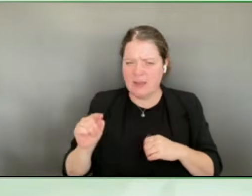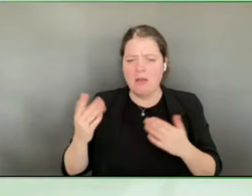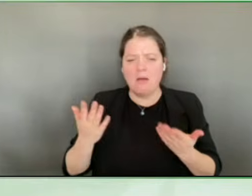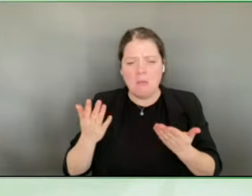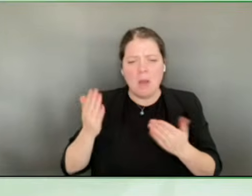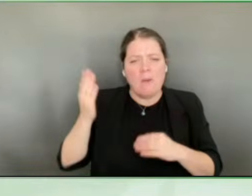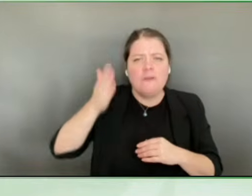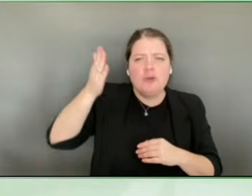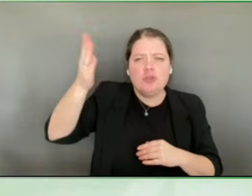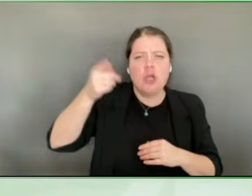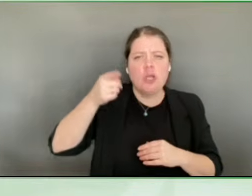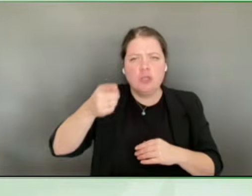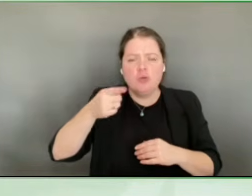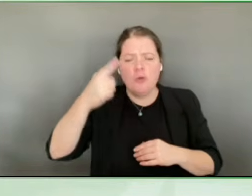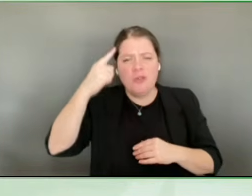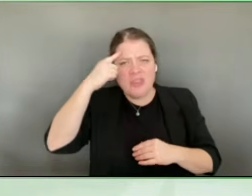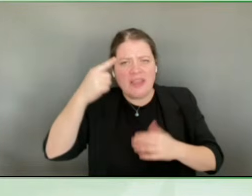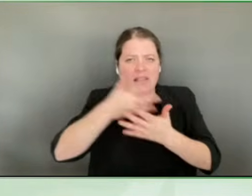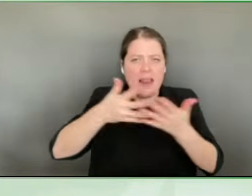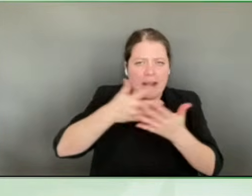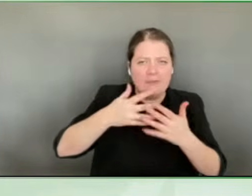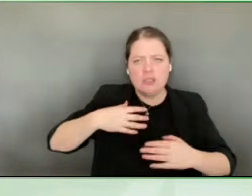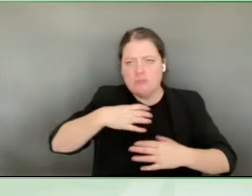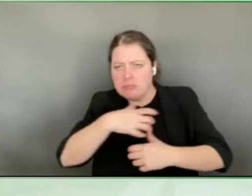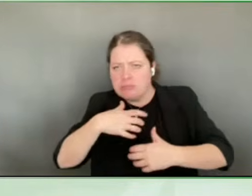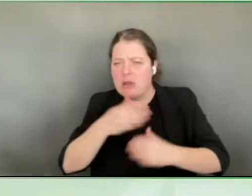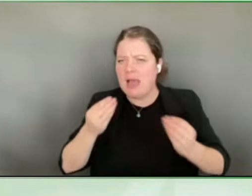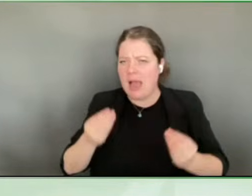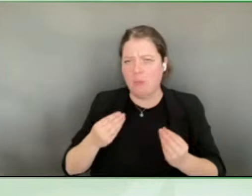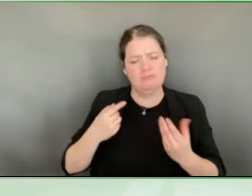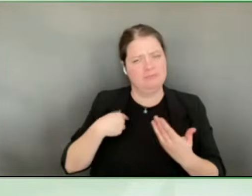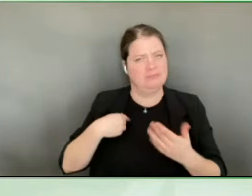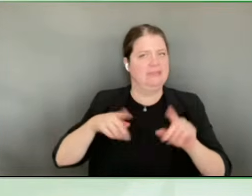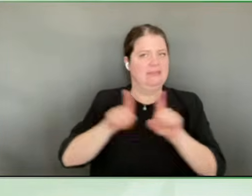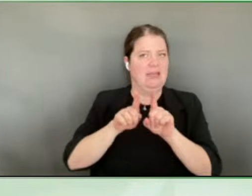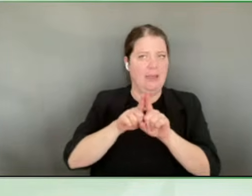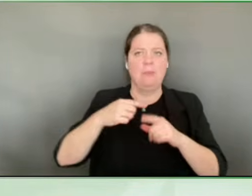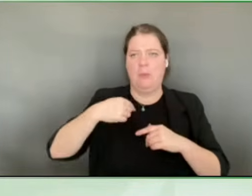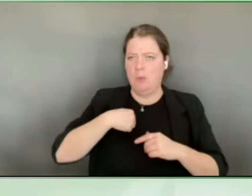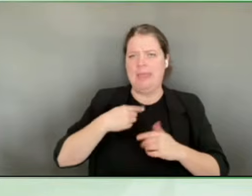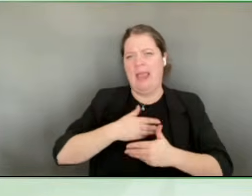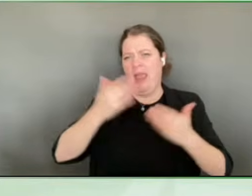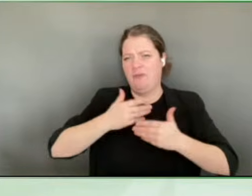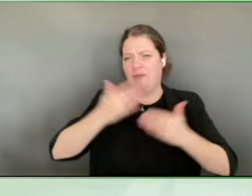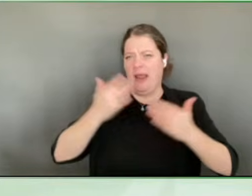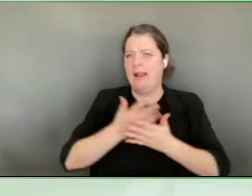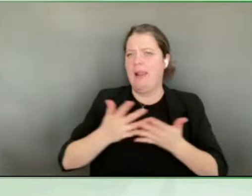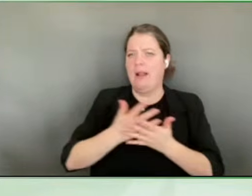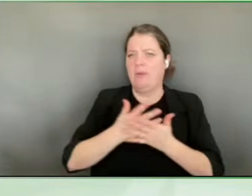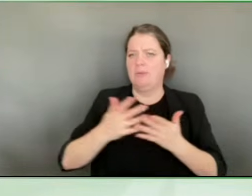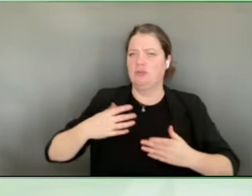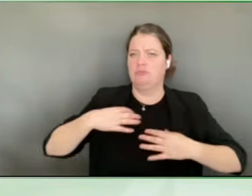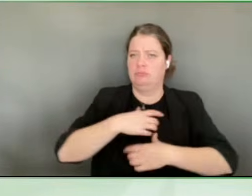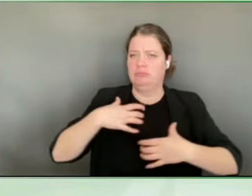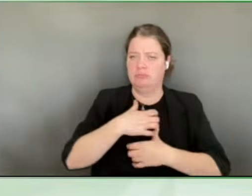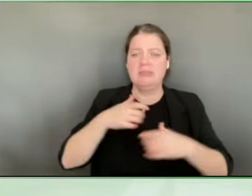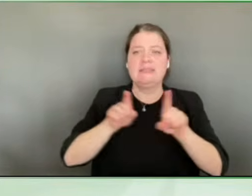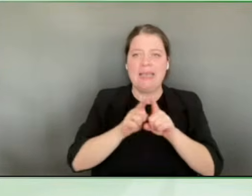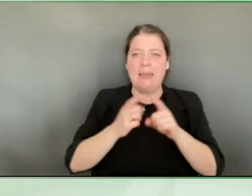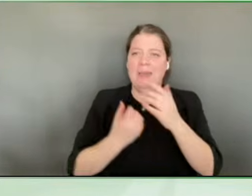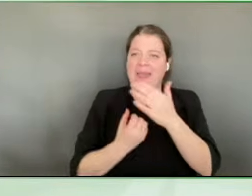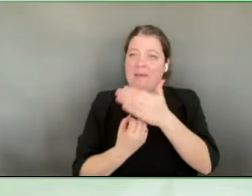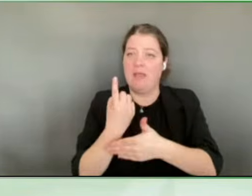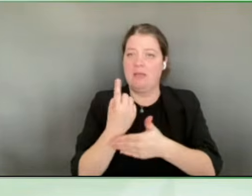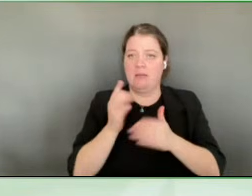life. I think we just need to remind people to do so at events to make sure that they are